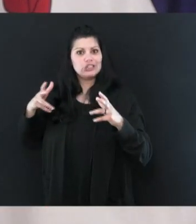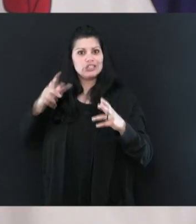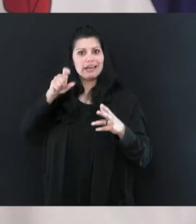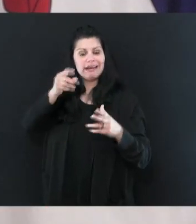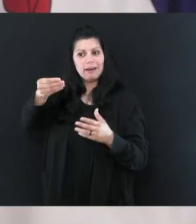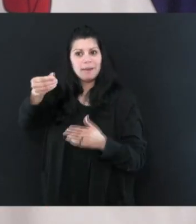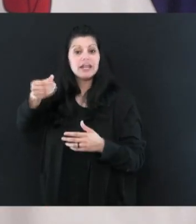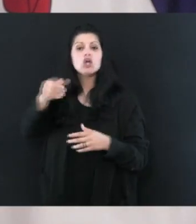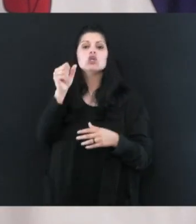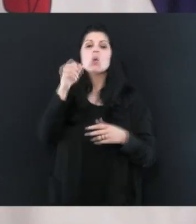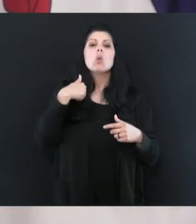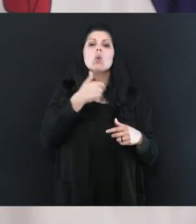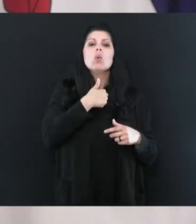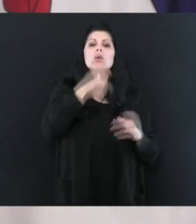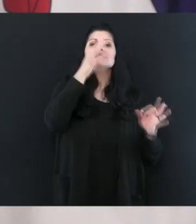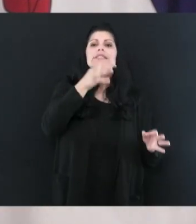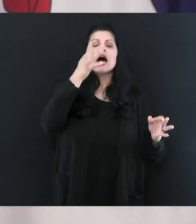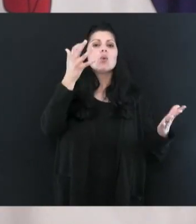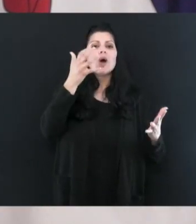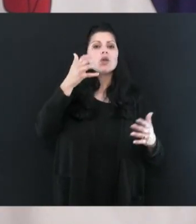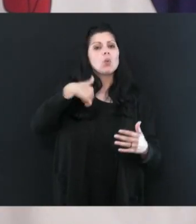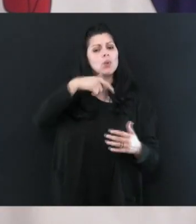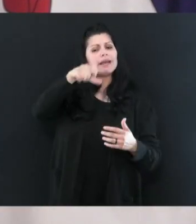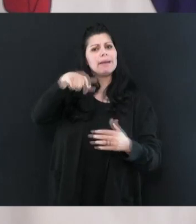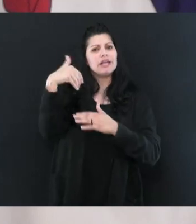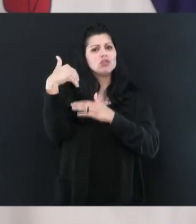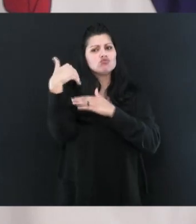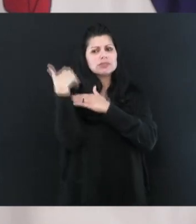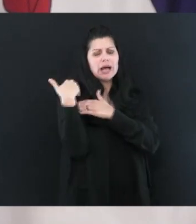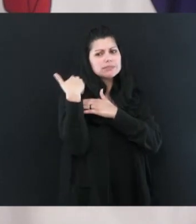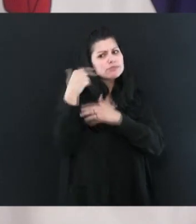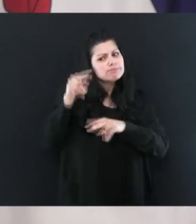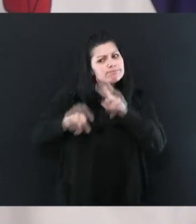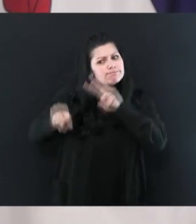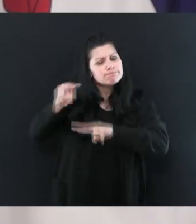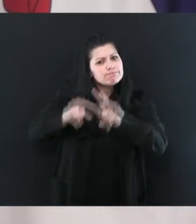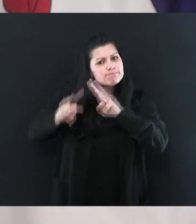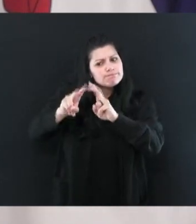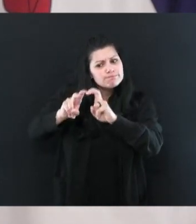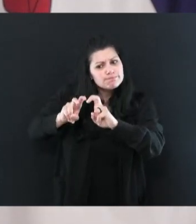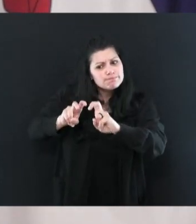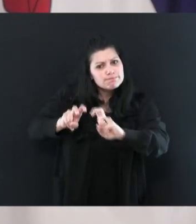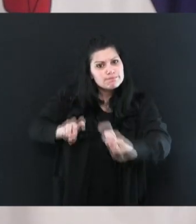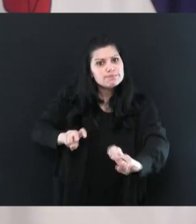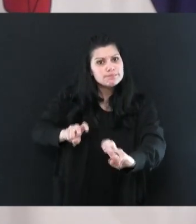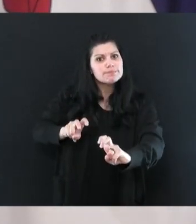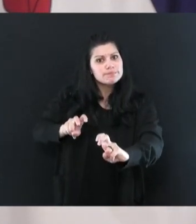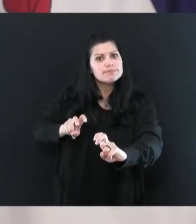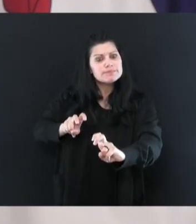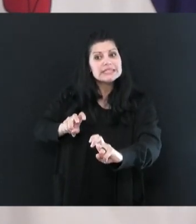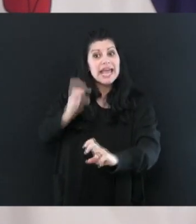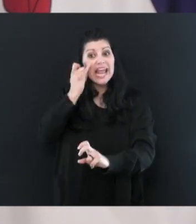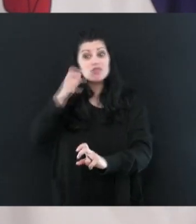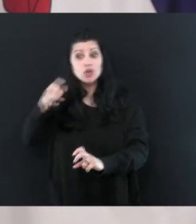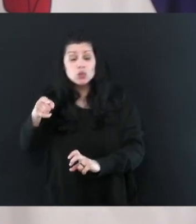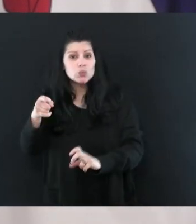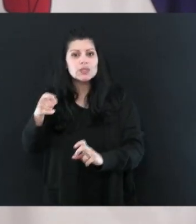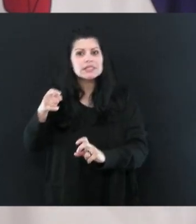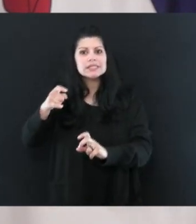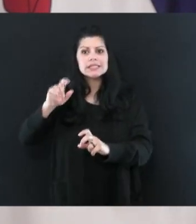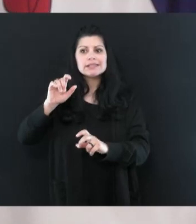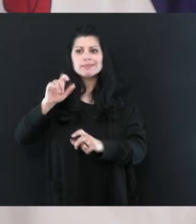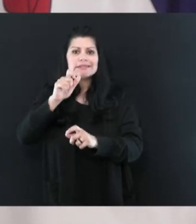into something where people have mismanaged and not done their job. It's absolutely reasonable in every way. So there's